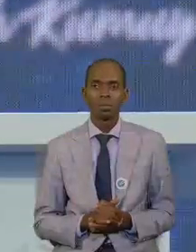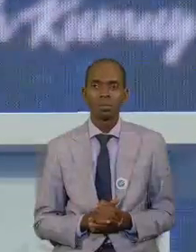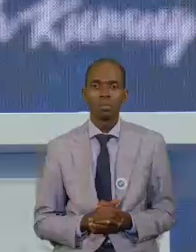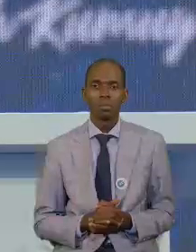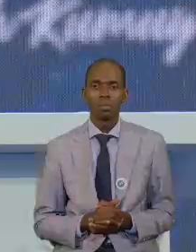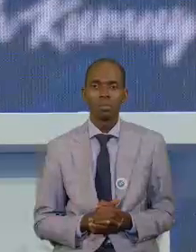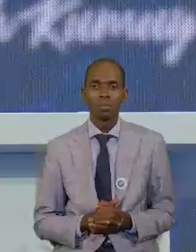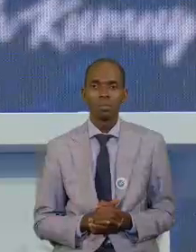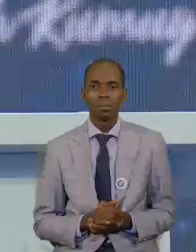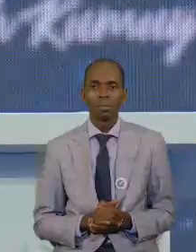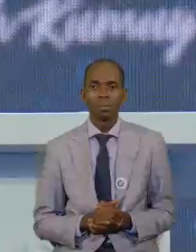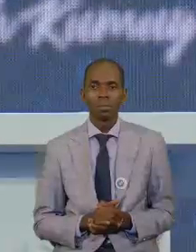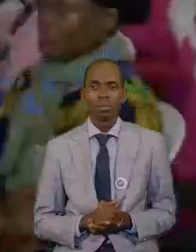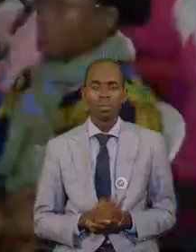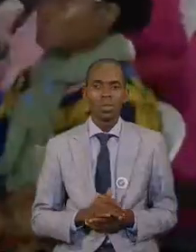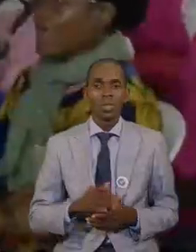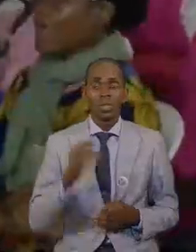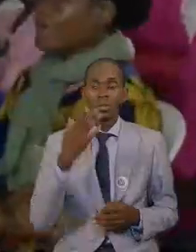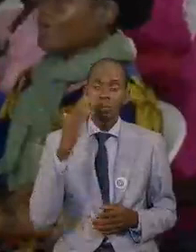The wicked one will not touch you again.